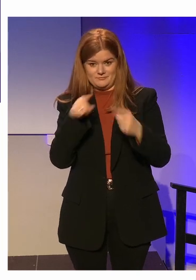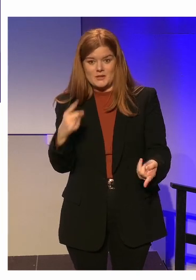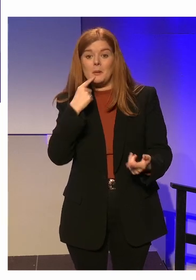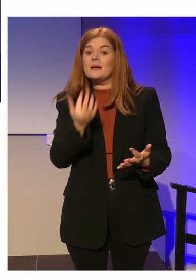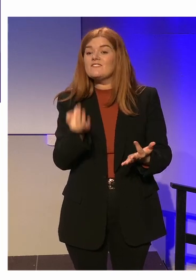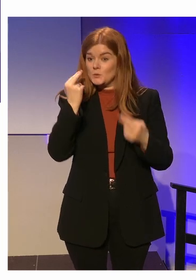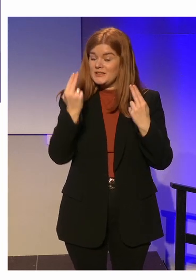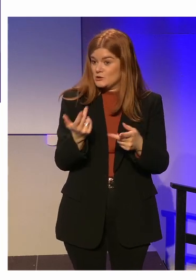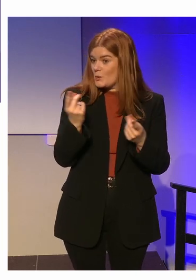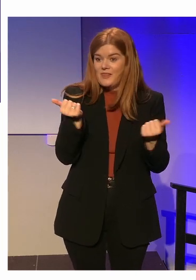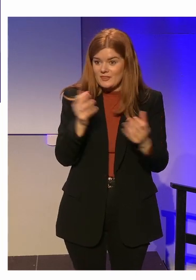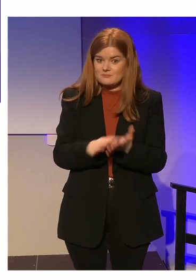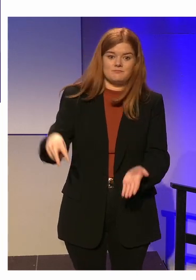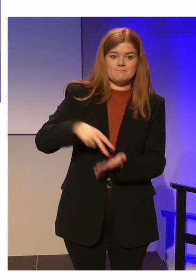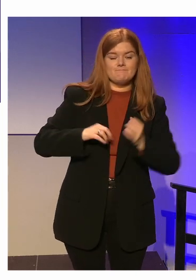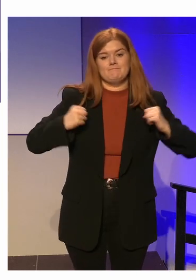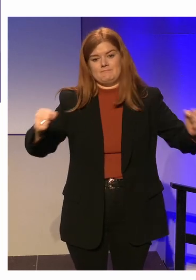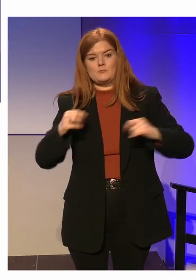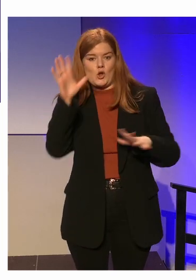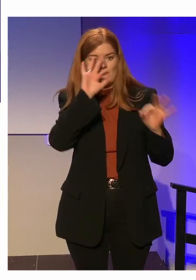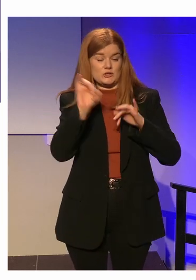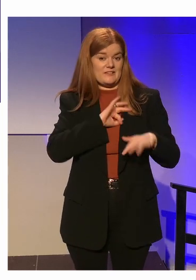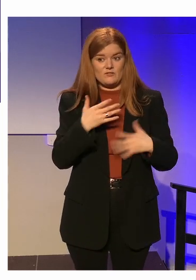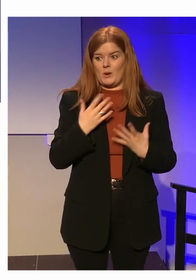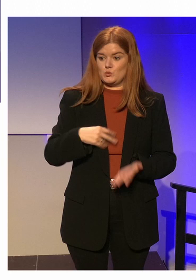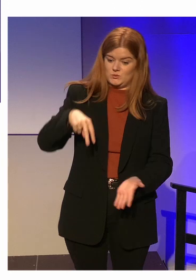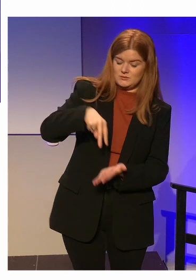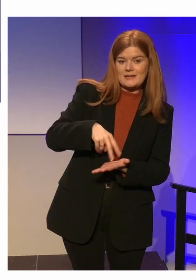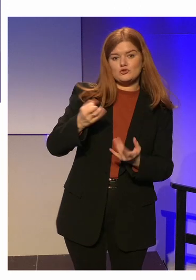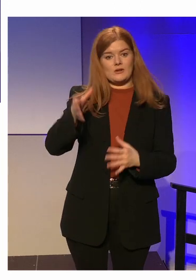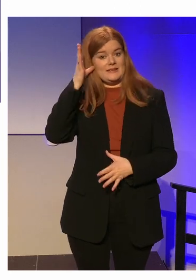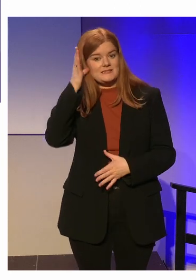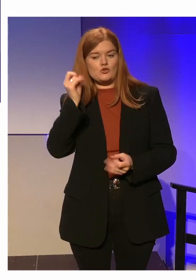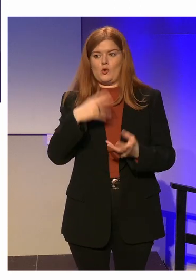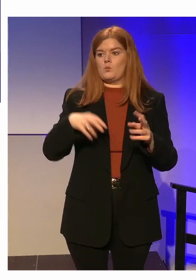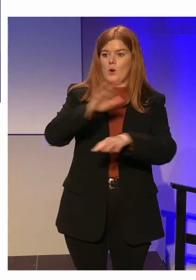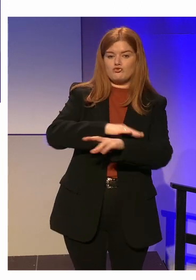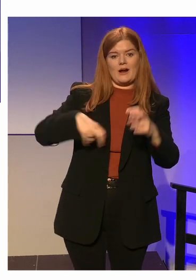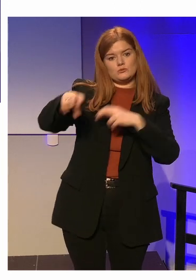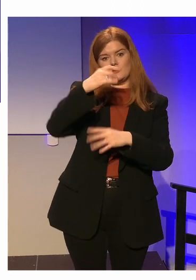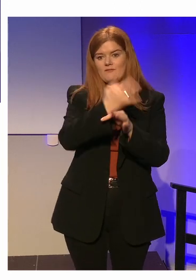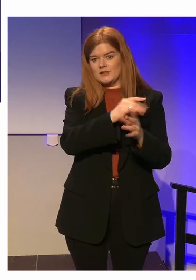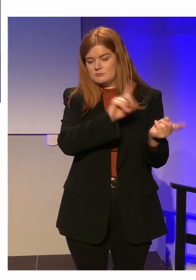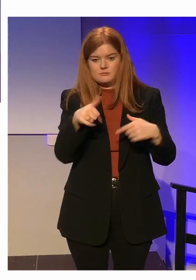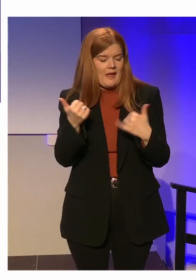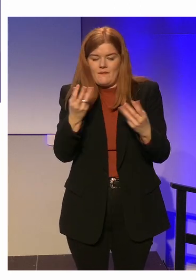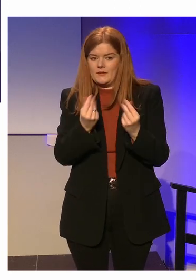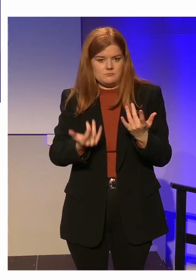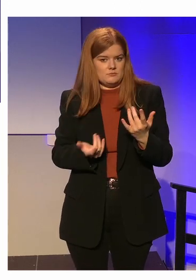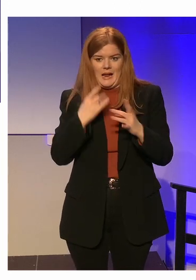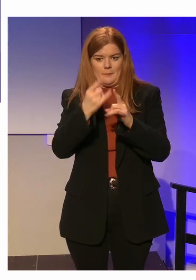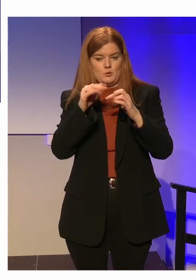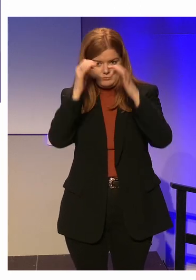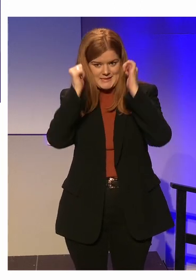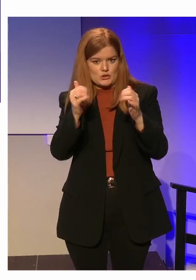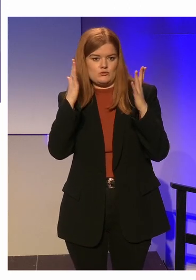if you need to do anything to sort of take care of yourself, if you want to stand and listen, if you want to walk and get a coffee, any of those things that help you